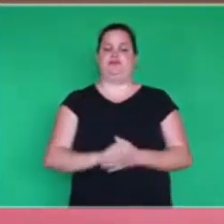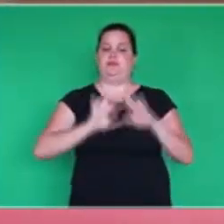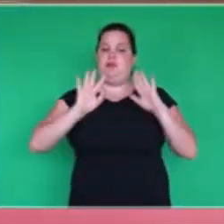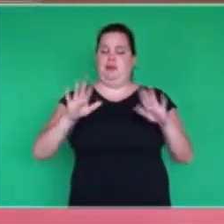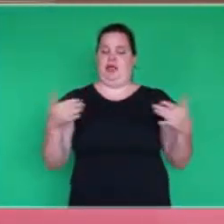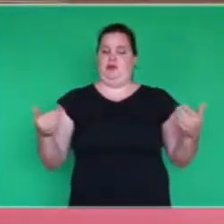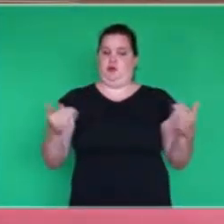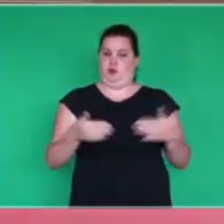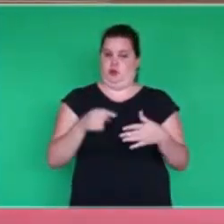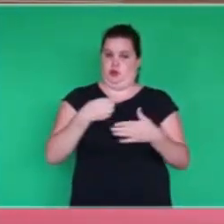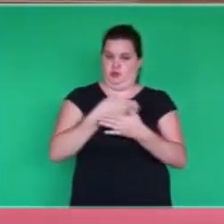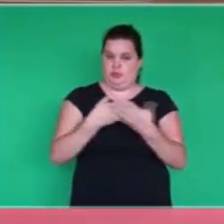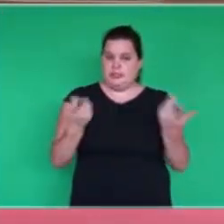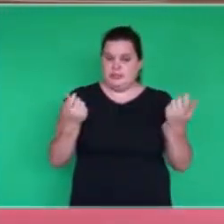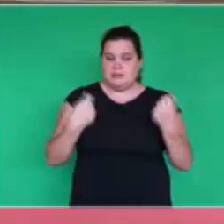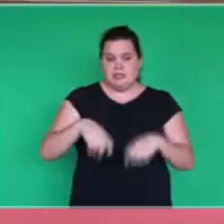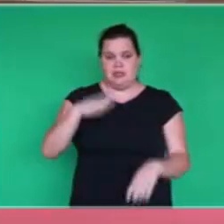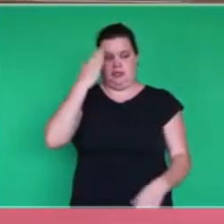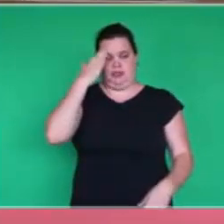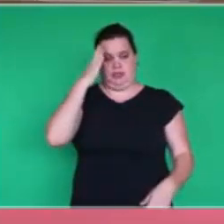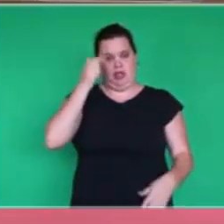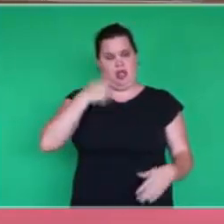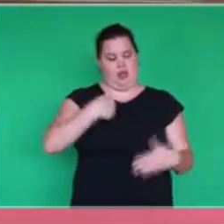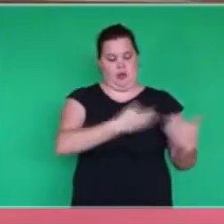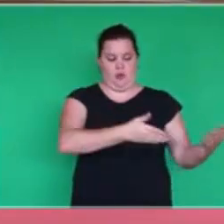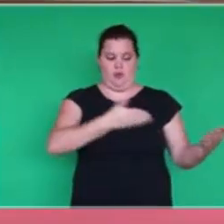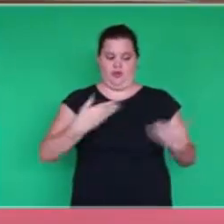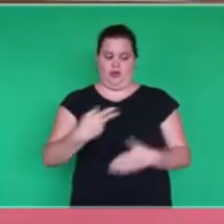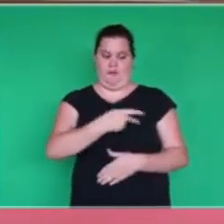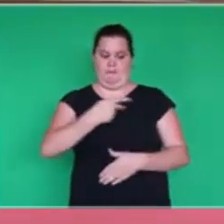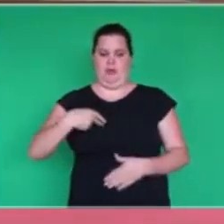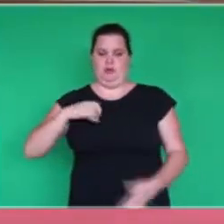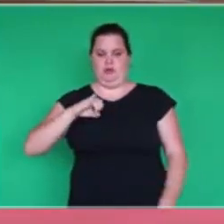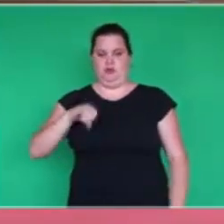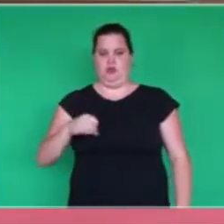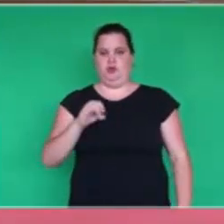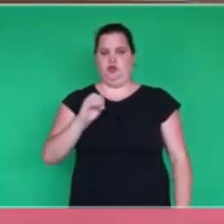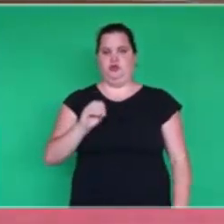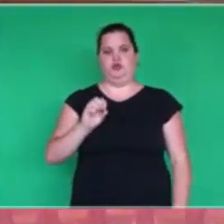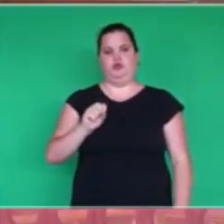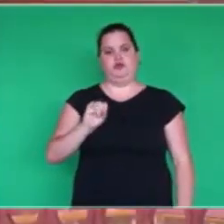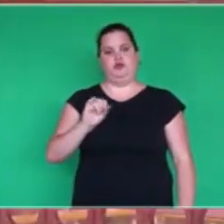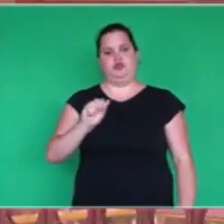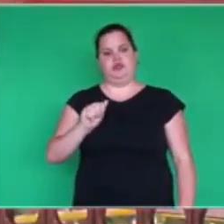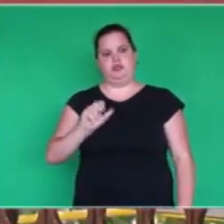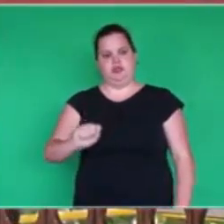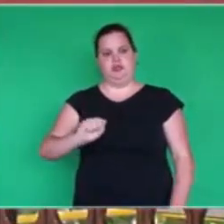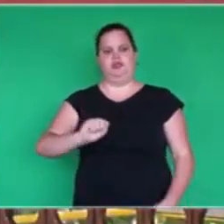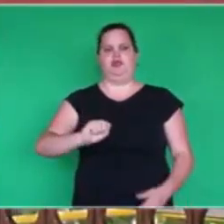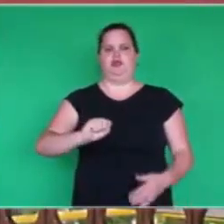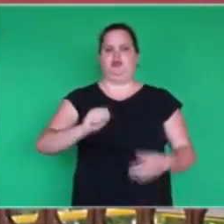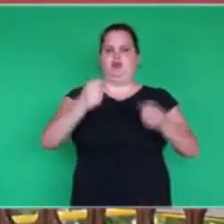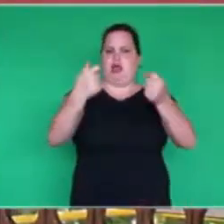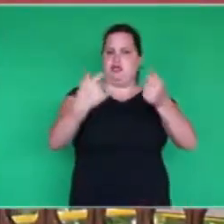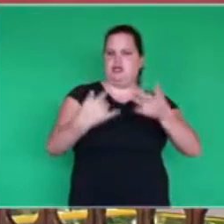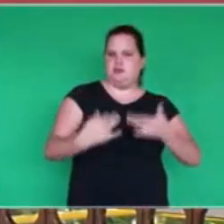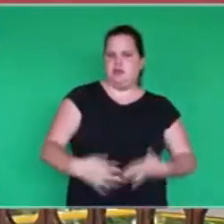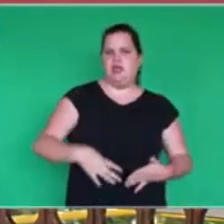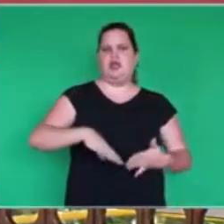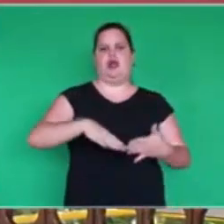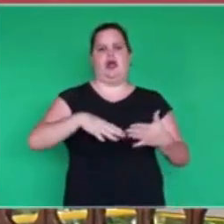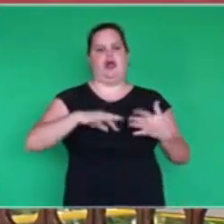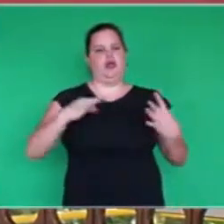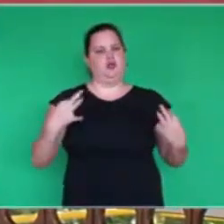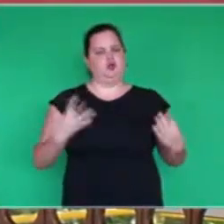This is a promise for the church. We shall not go through it. Why? Because our suffering and persecutions the church has gone